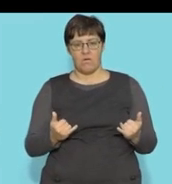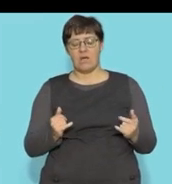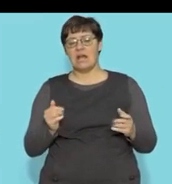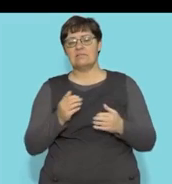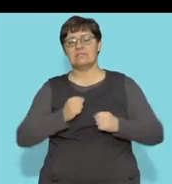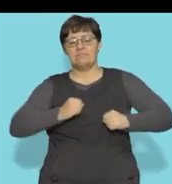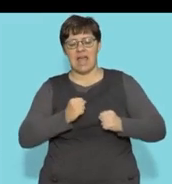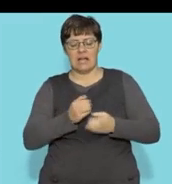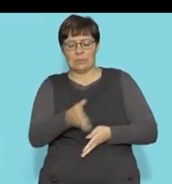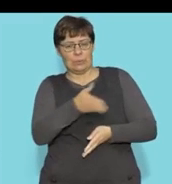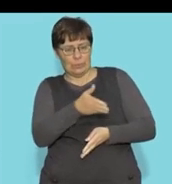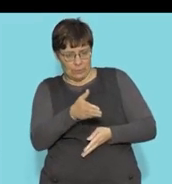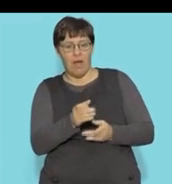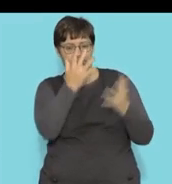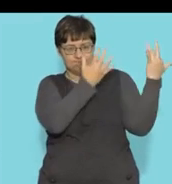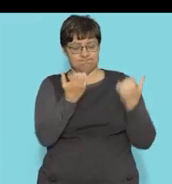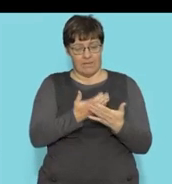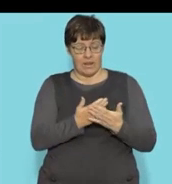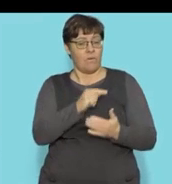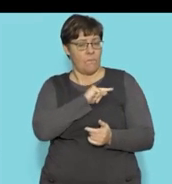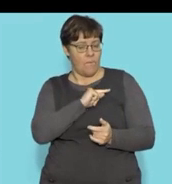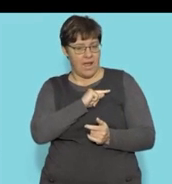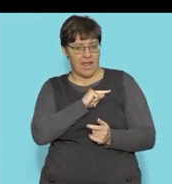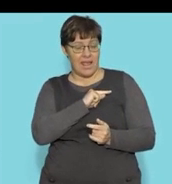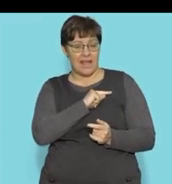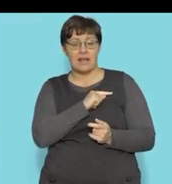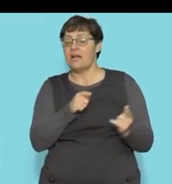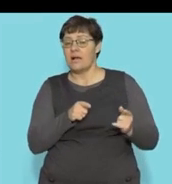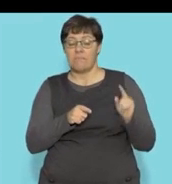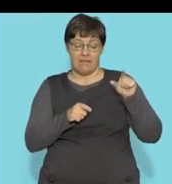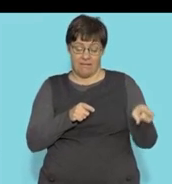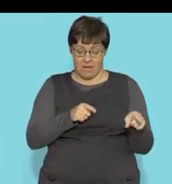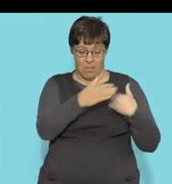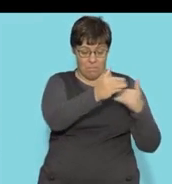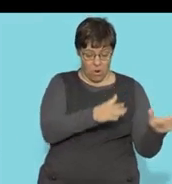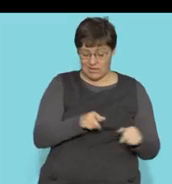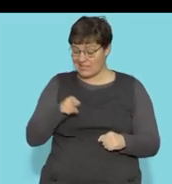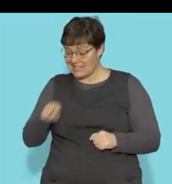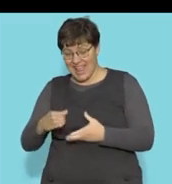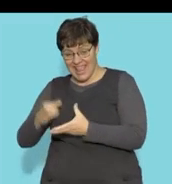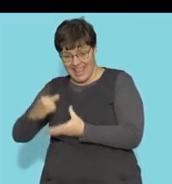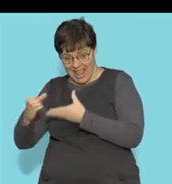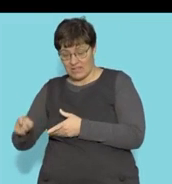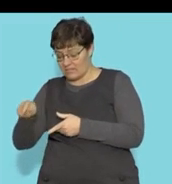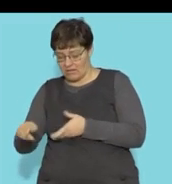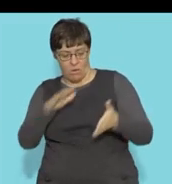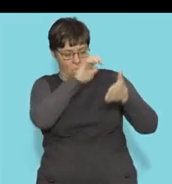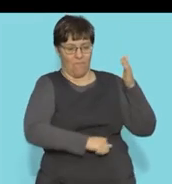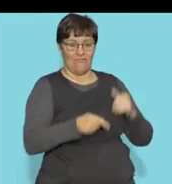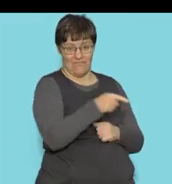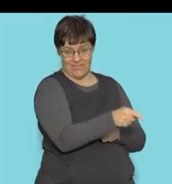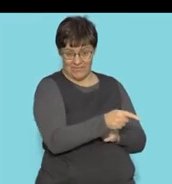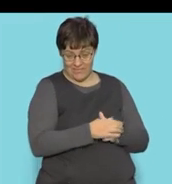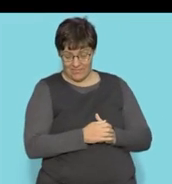of my empty space. Because I know that the volume of the empty space will be the volume of the box